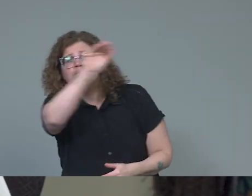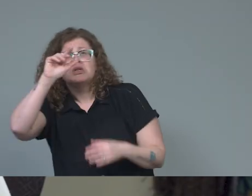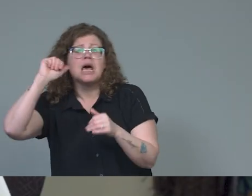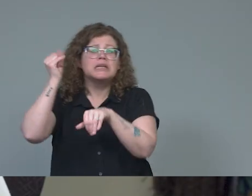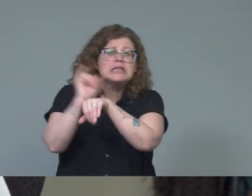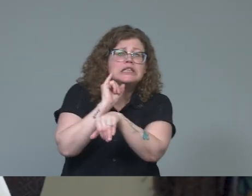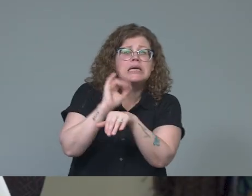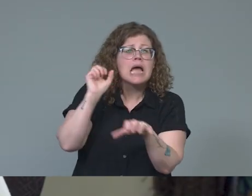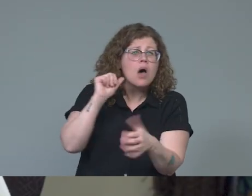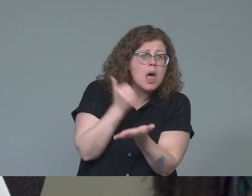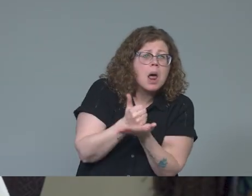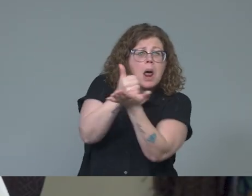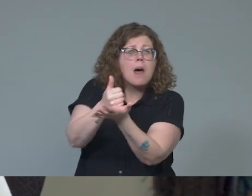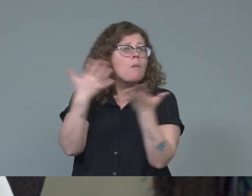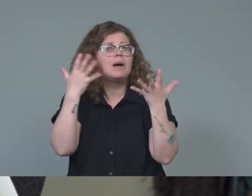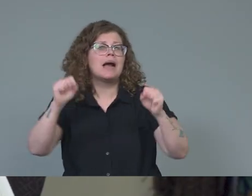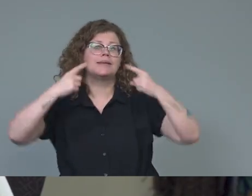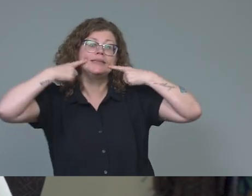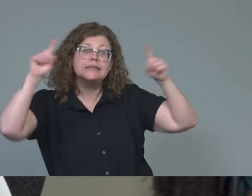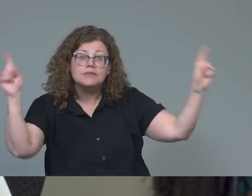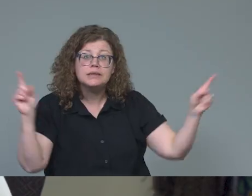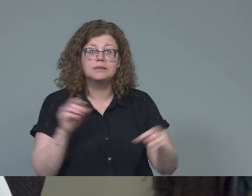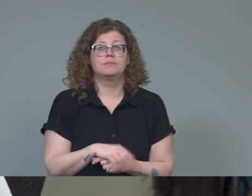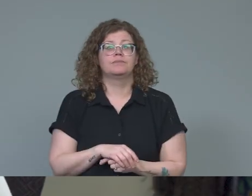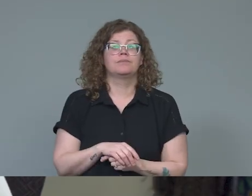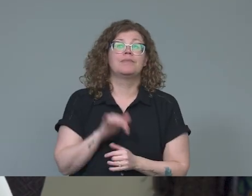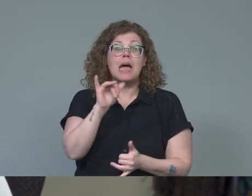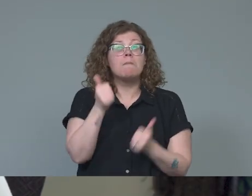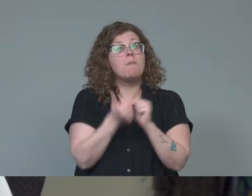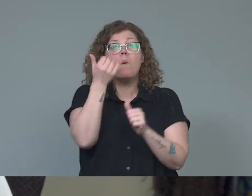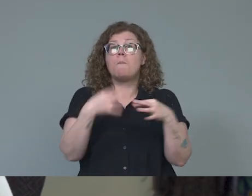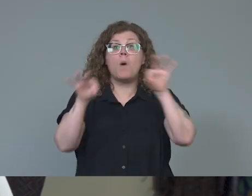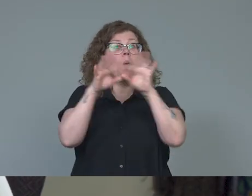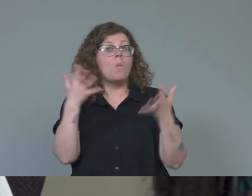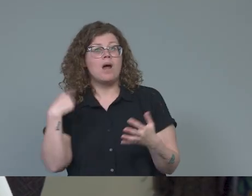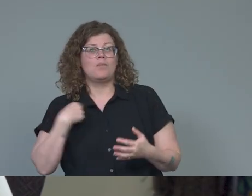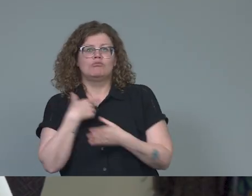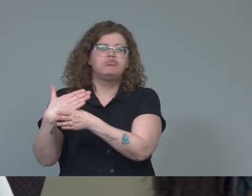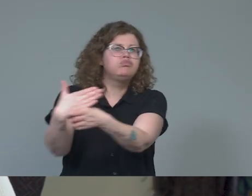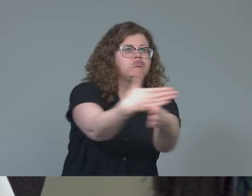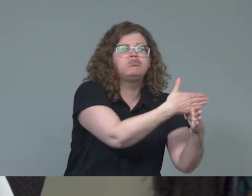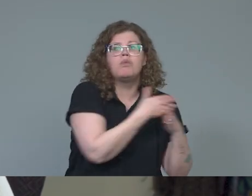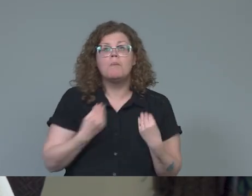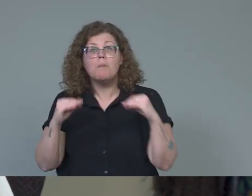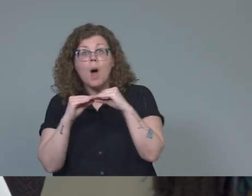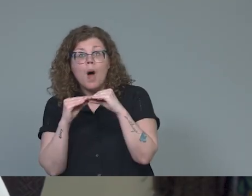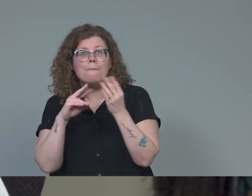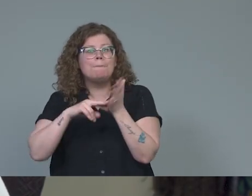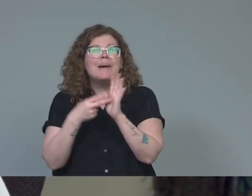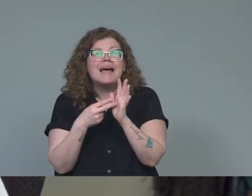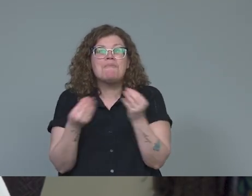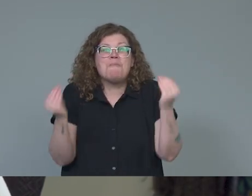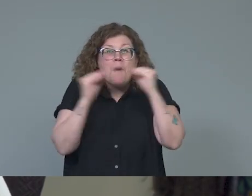connect with the public art program and with public art throughout the city, because public art is really